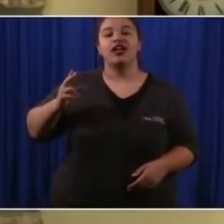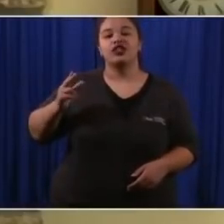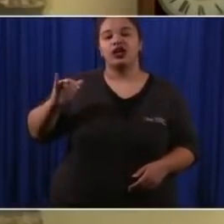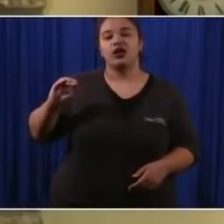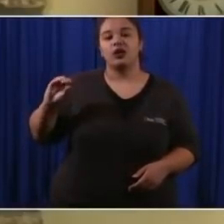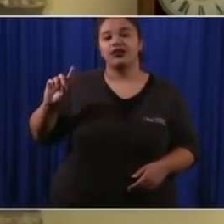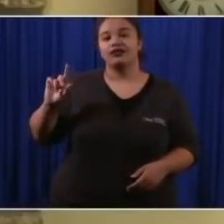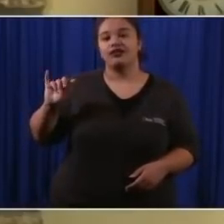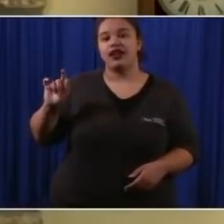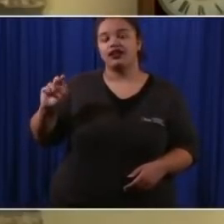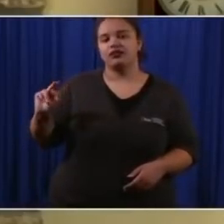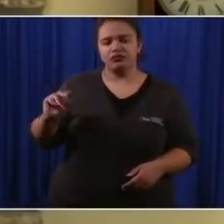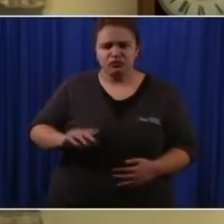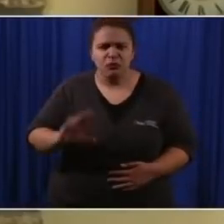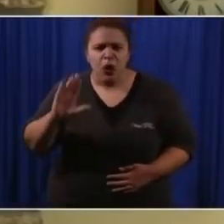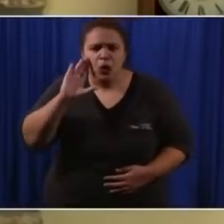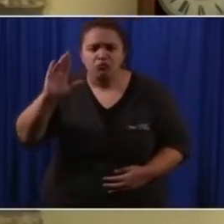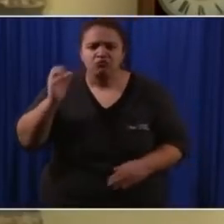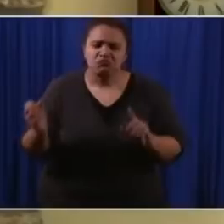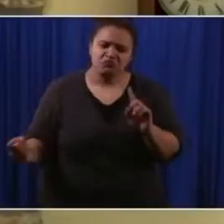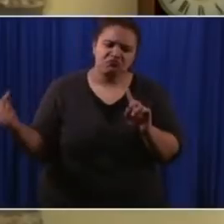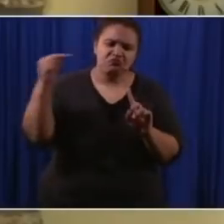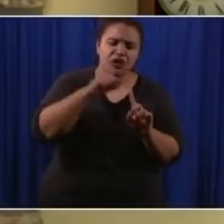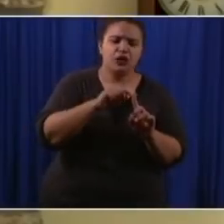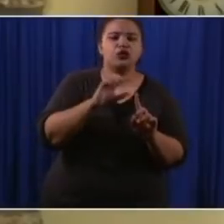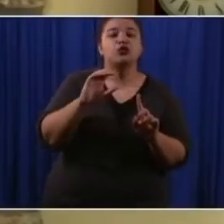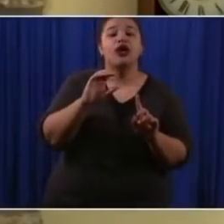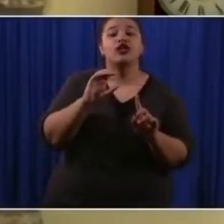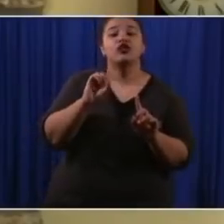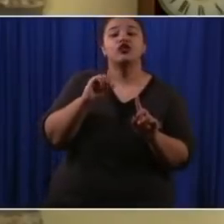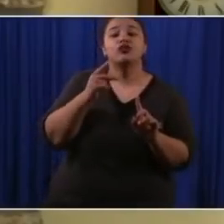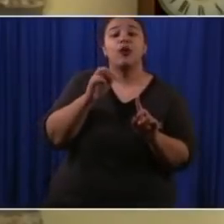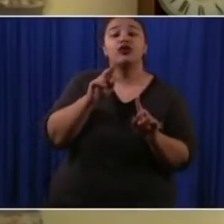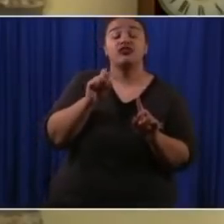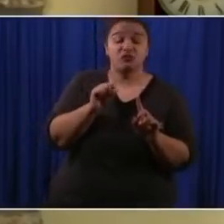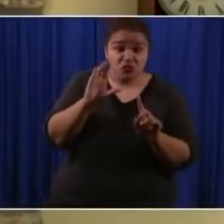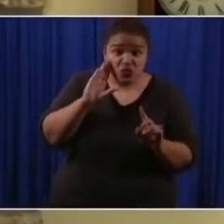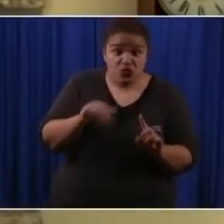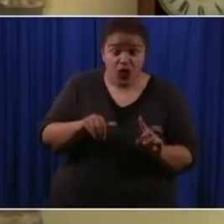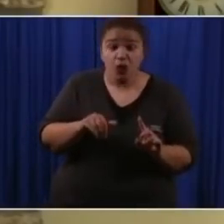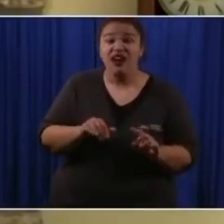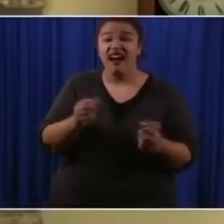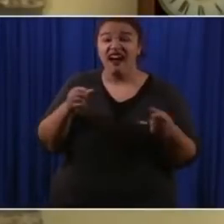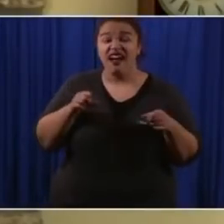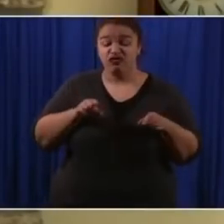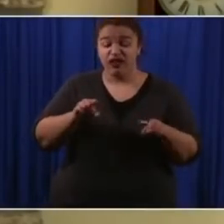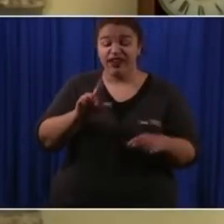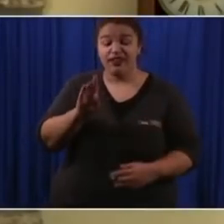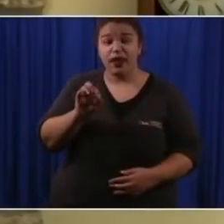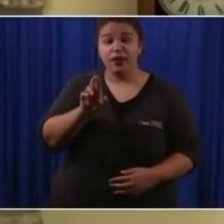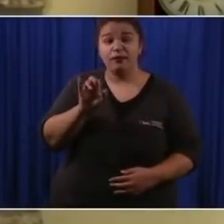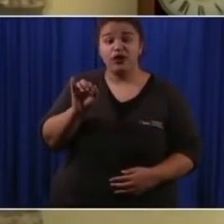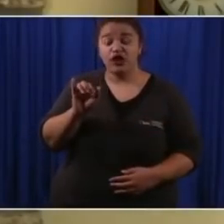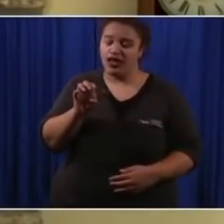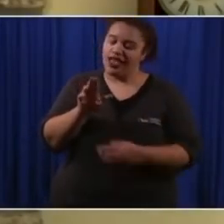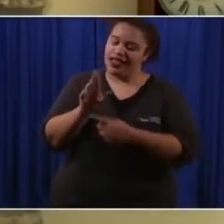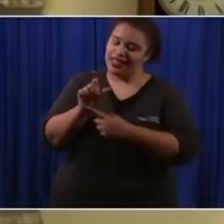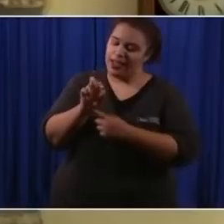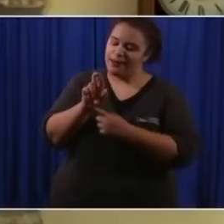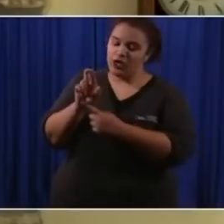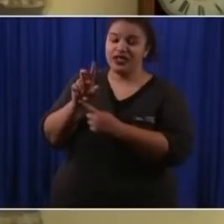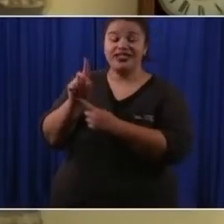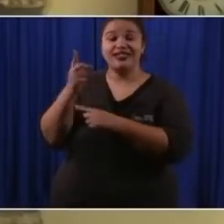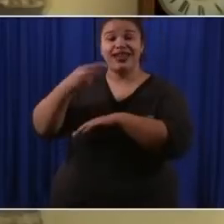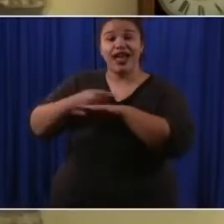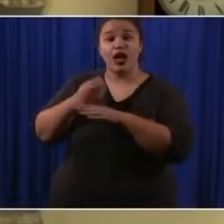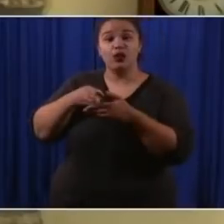tournament is scheduled for Labor Day weekend in Beaver Creek. And this is a big annual community event as well. Your new